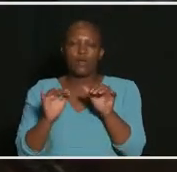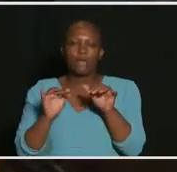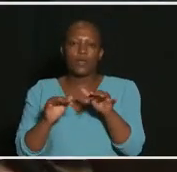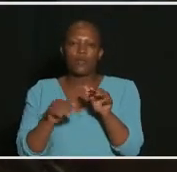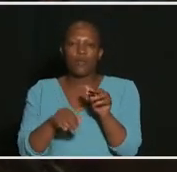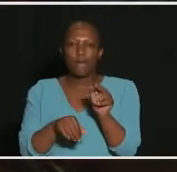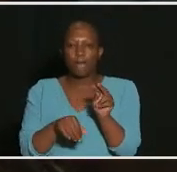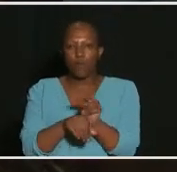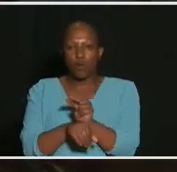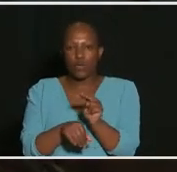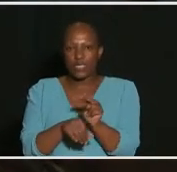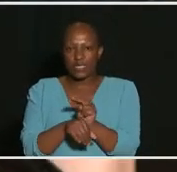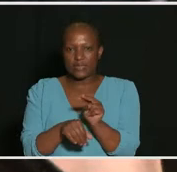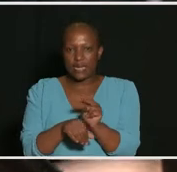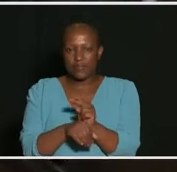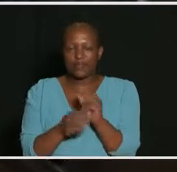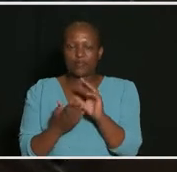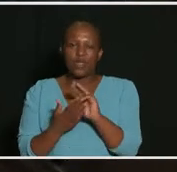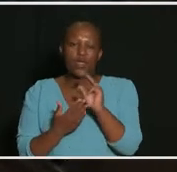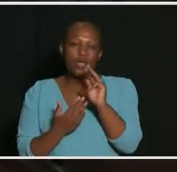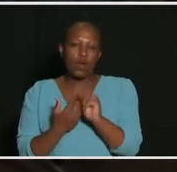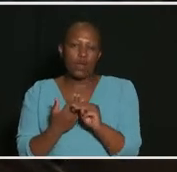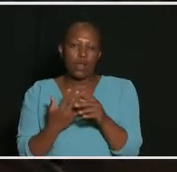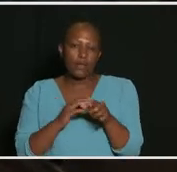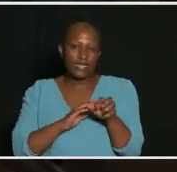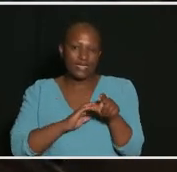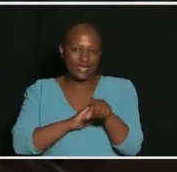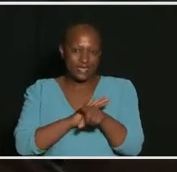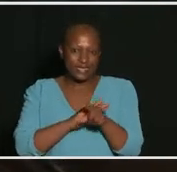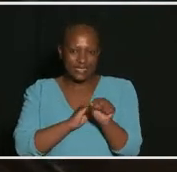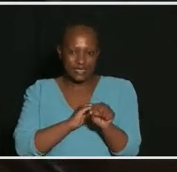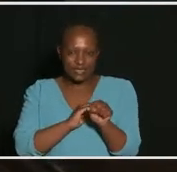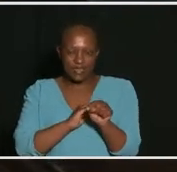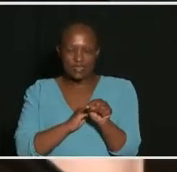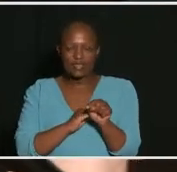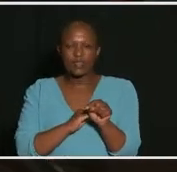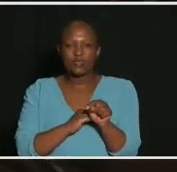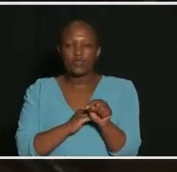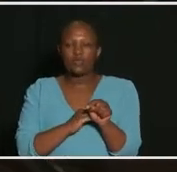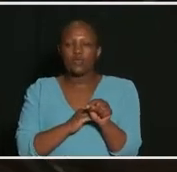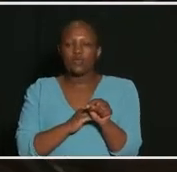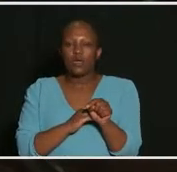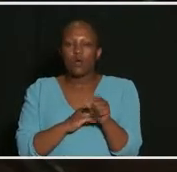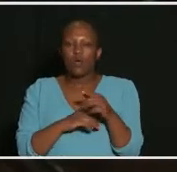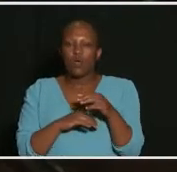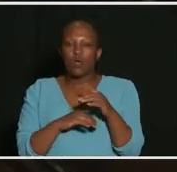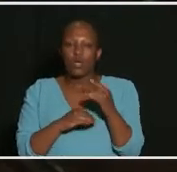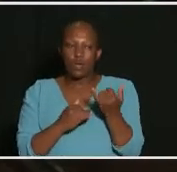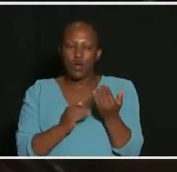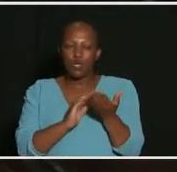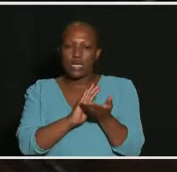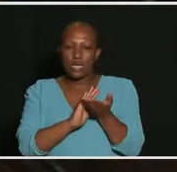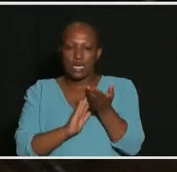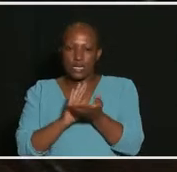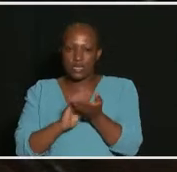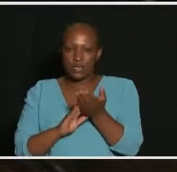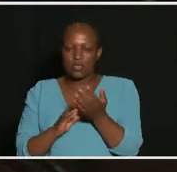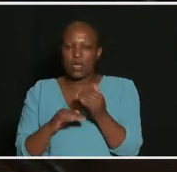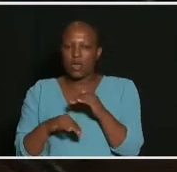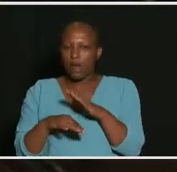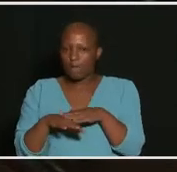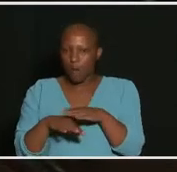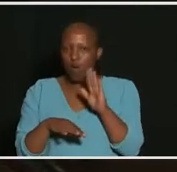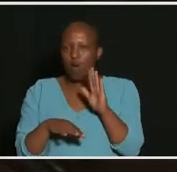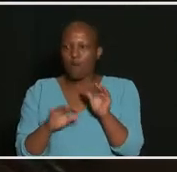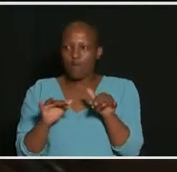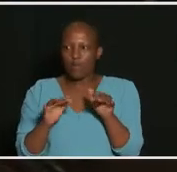monitoring the curriculum then in those districts as you are going to increase because I know the numbers are going to increase